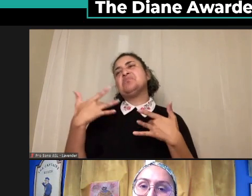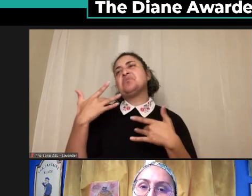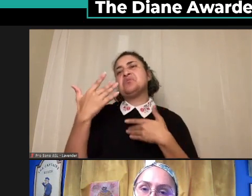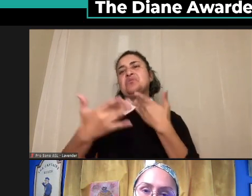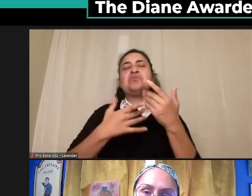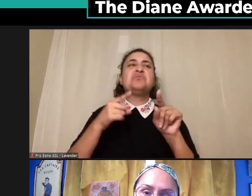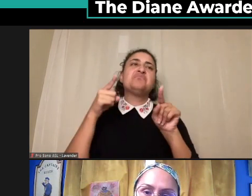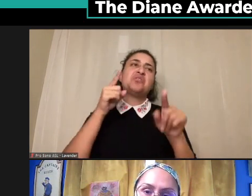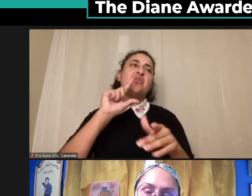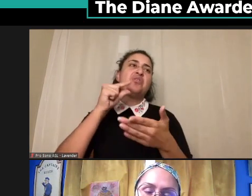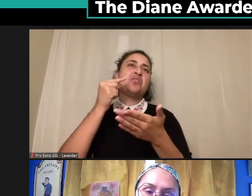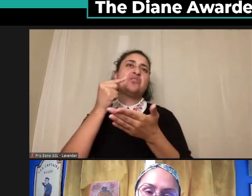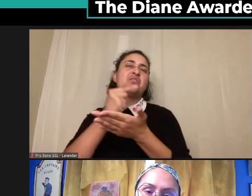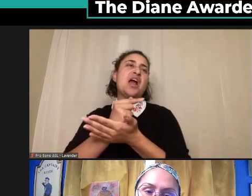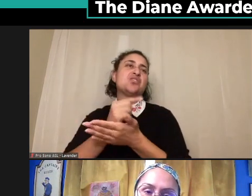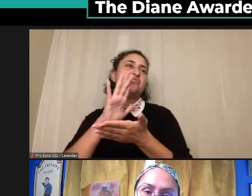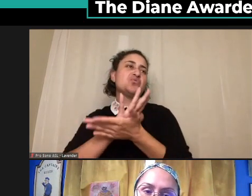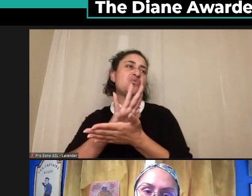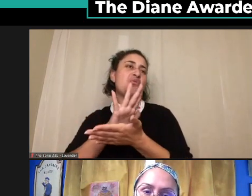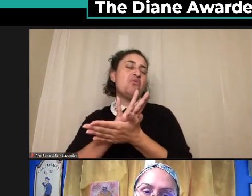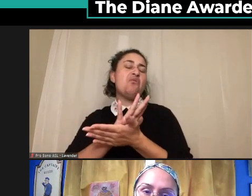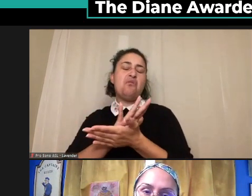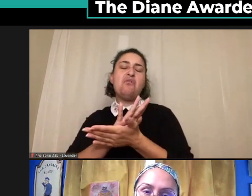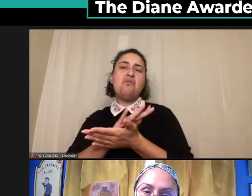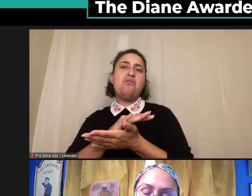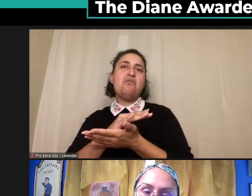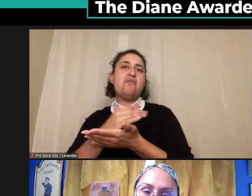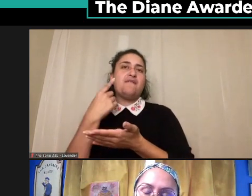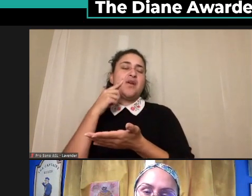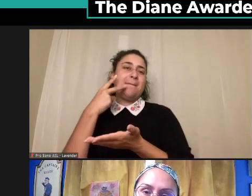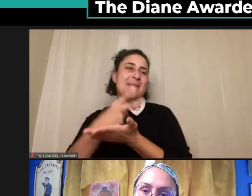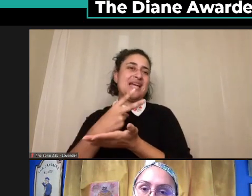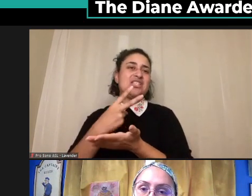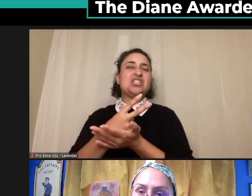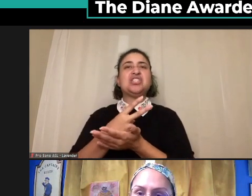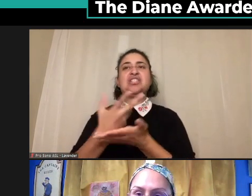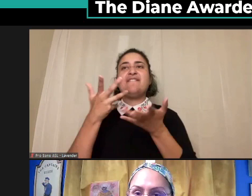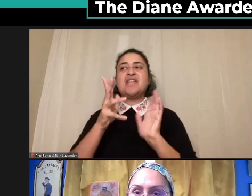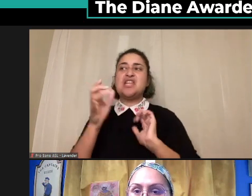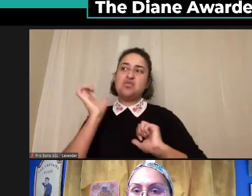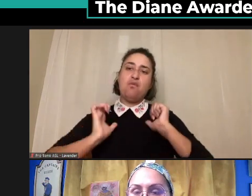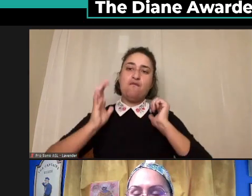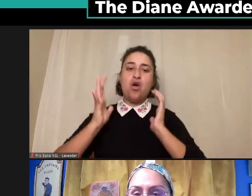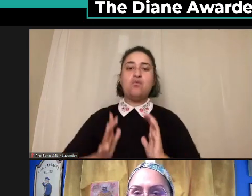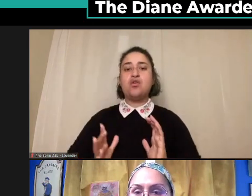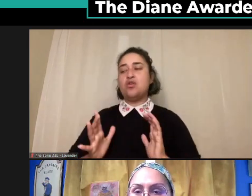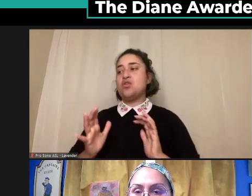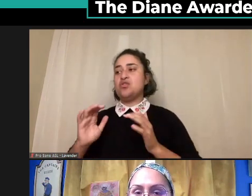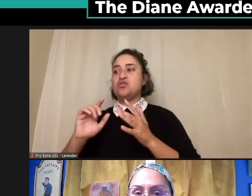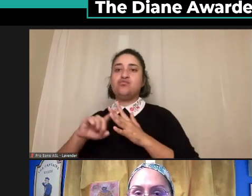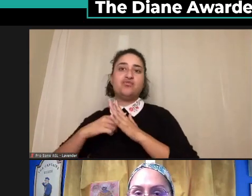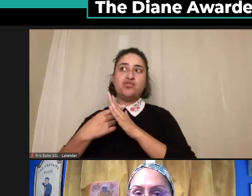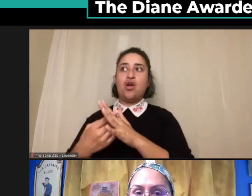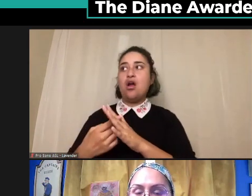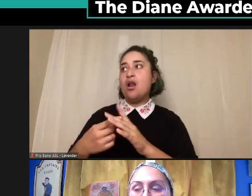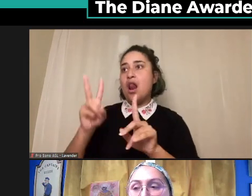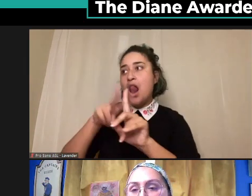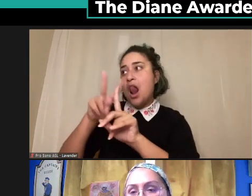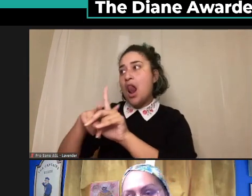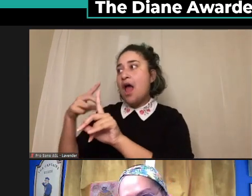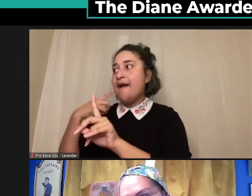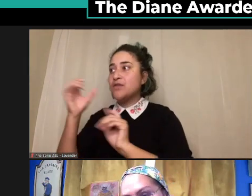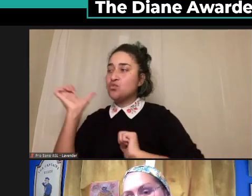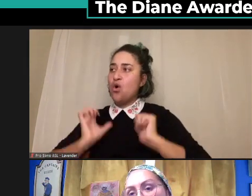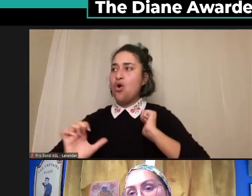school. I graduated as a performer. You audition for roles. There's not enough roles. You're